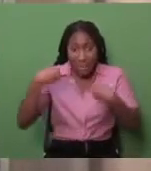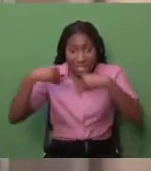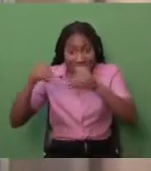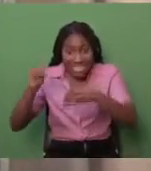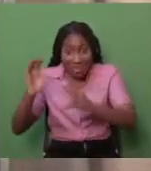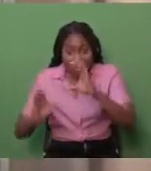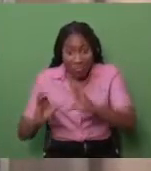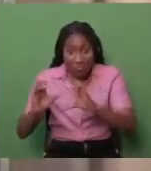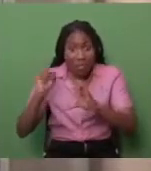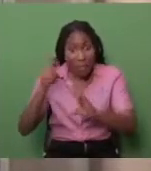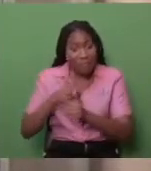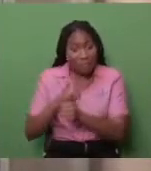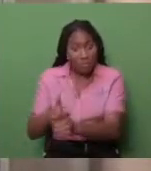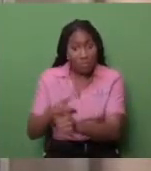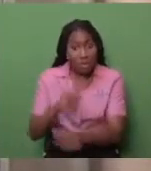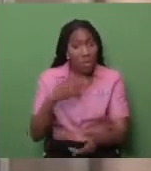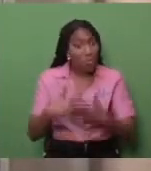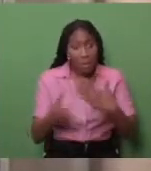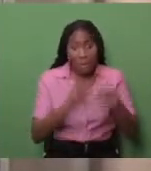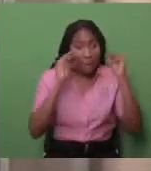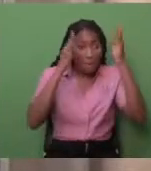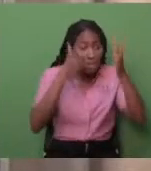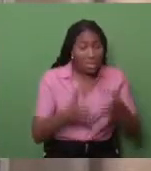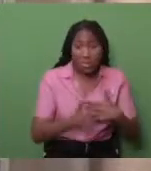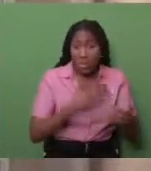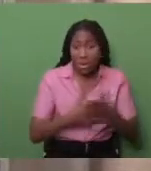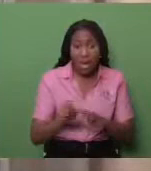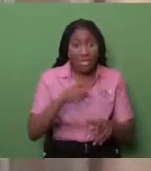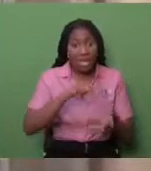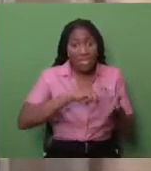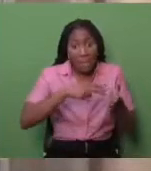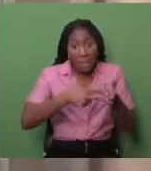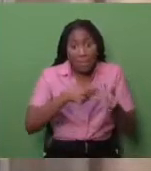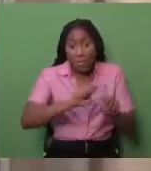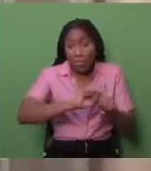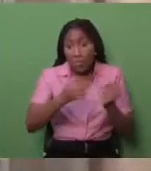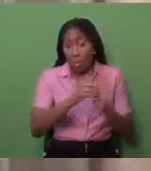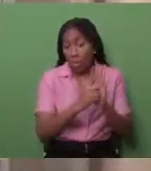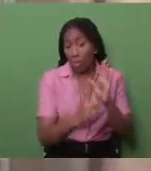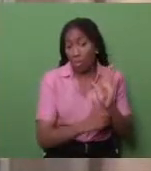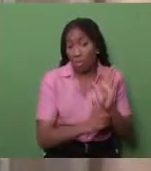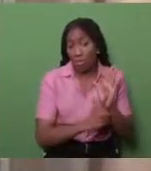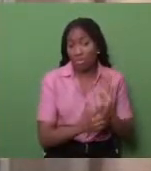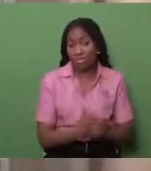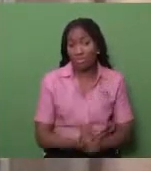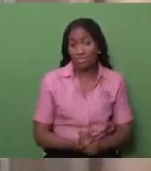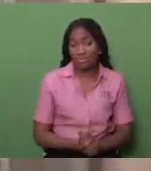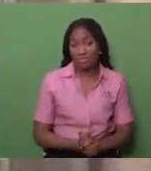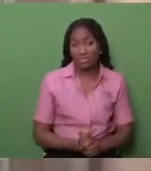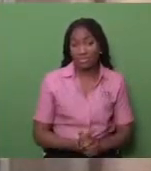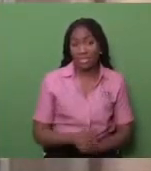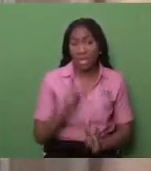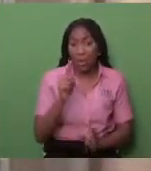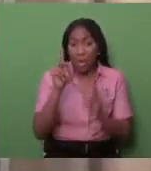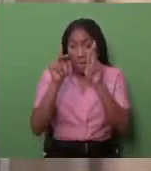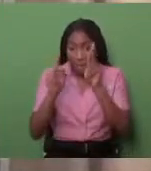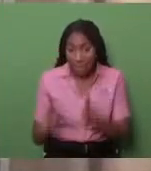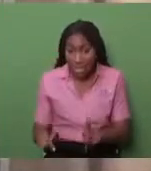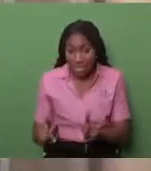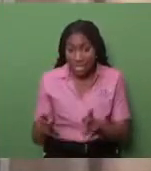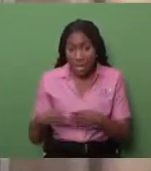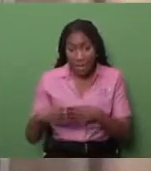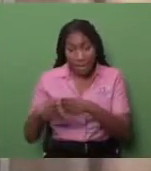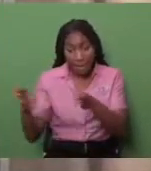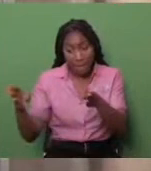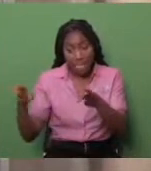of the law. Based on the records in the Integrity Commission, a person in public life sold a vehicle, a